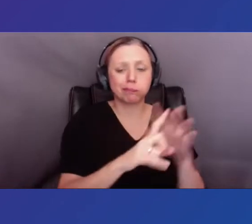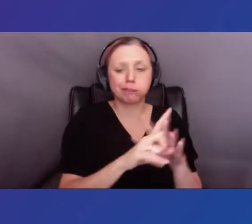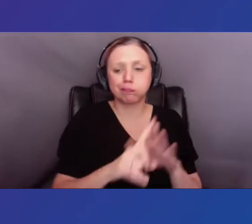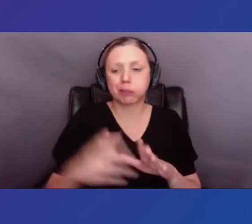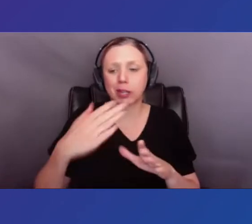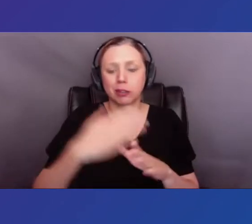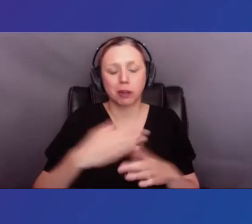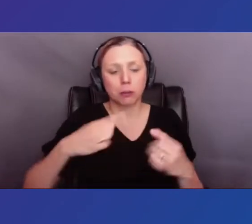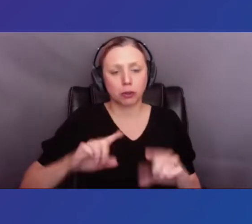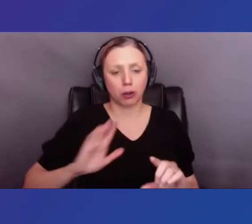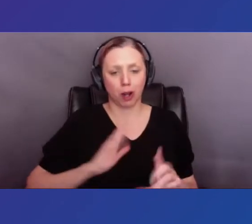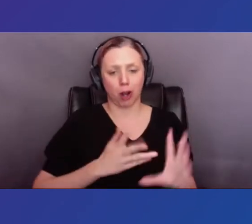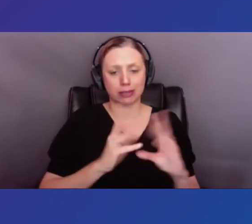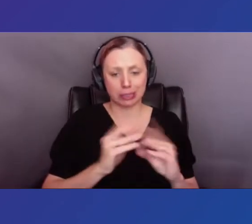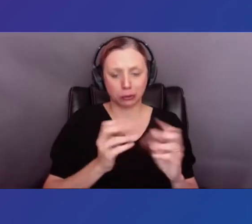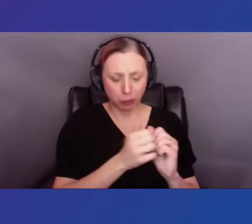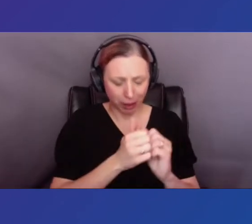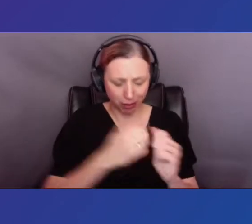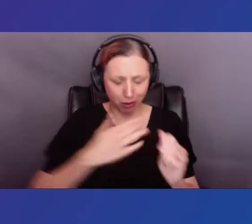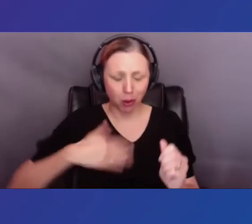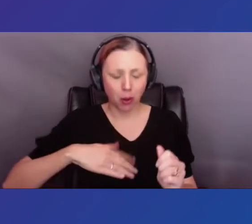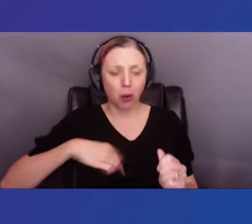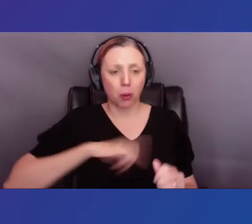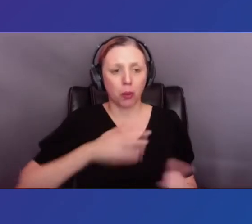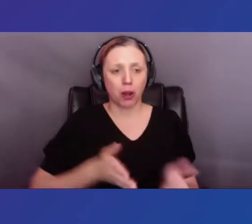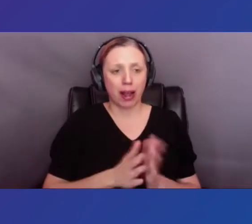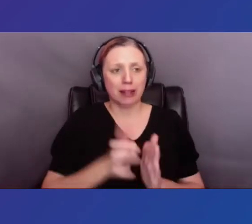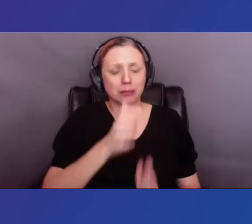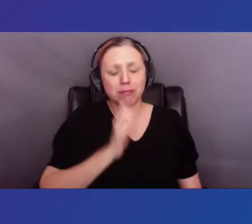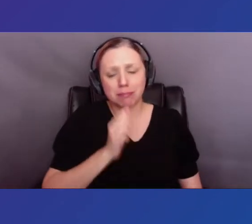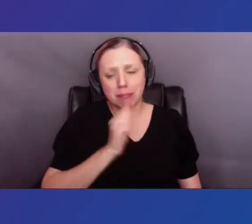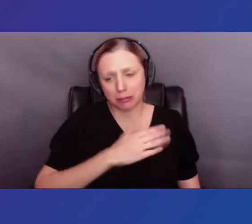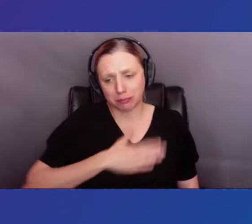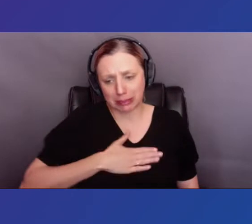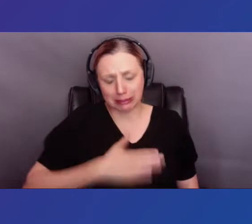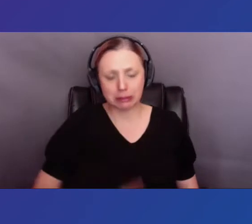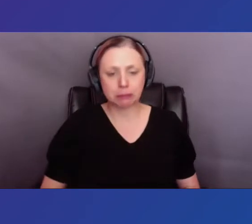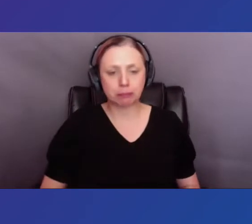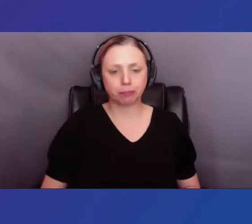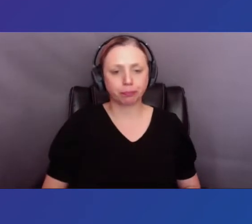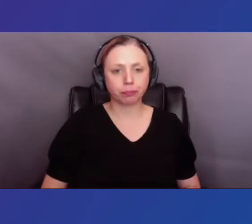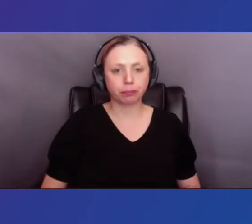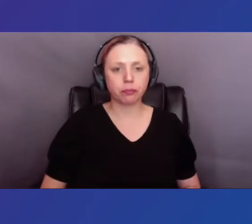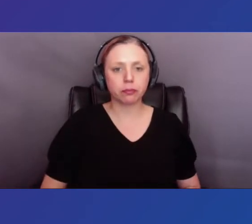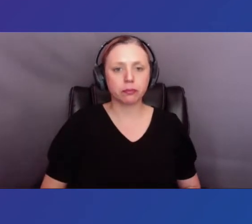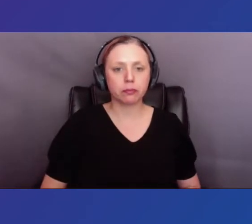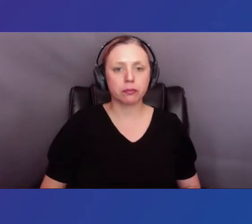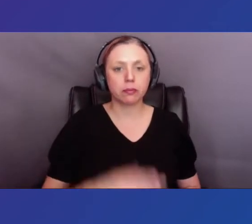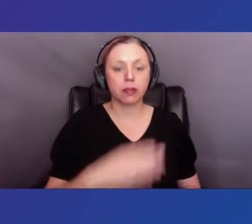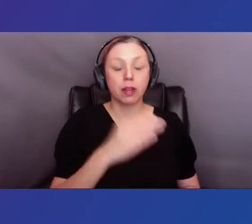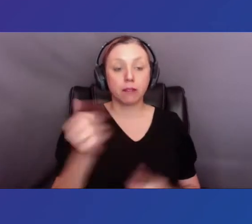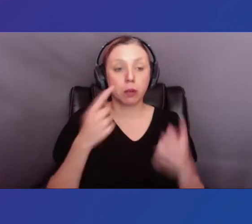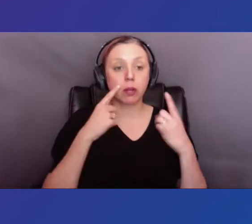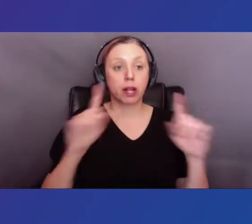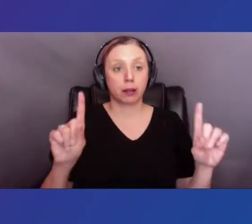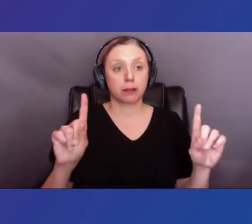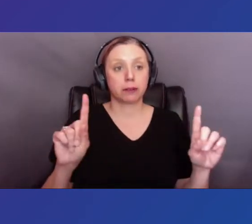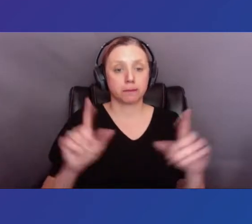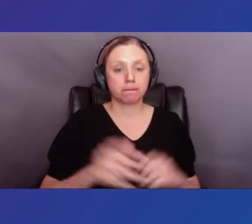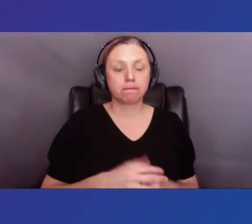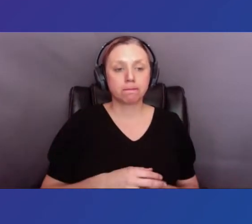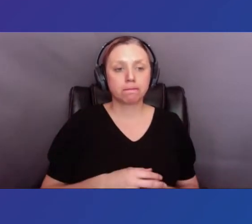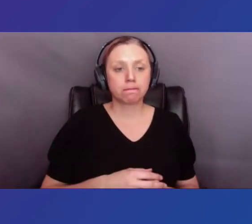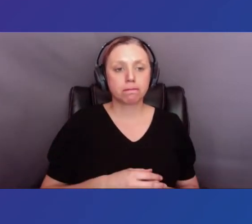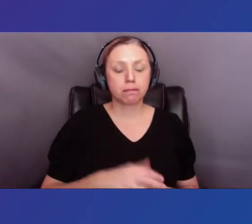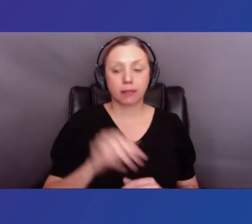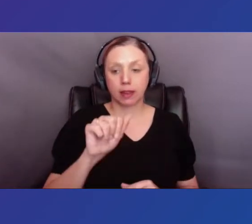time together. So we ask for your patience ahead of time. A couple of announcements. First,